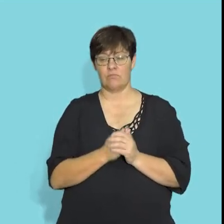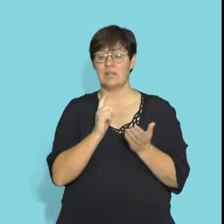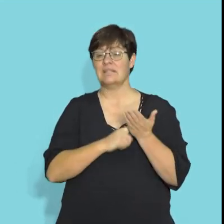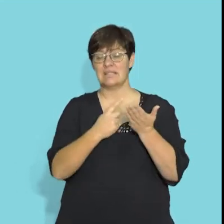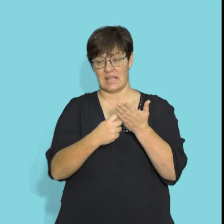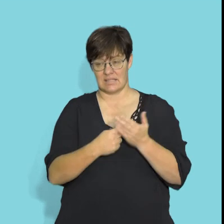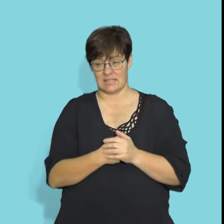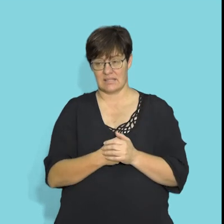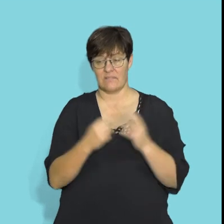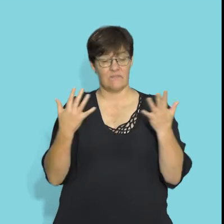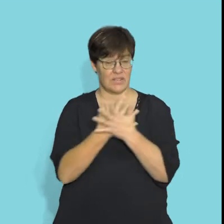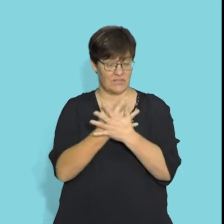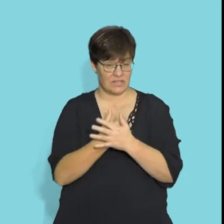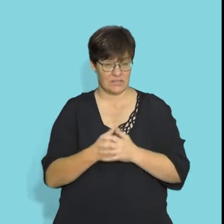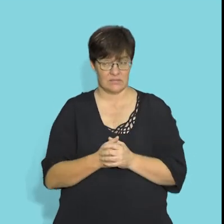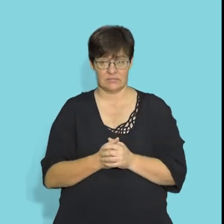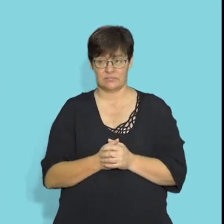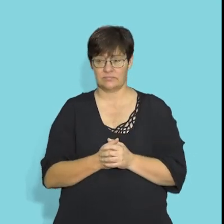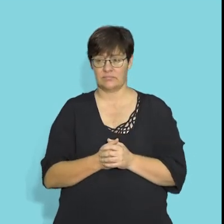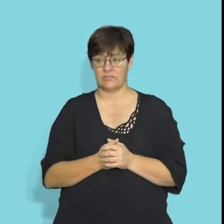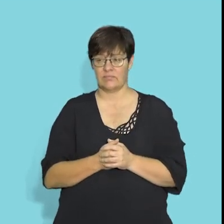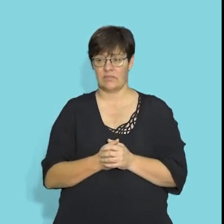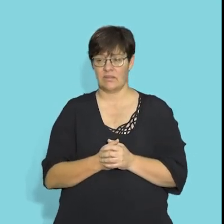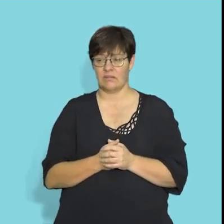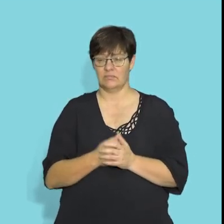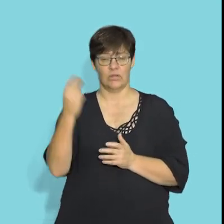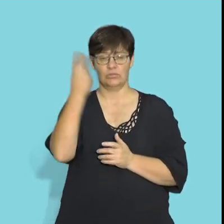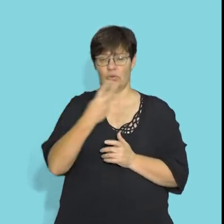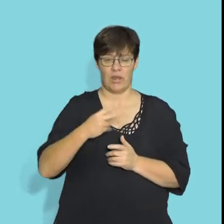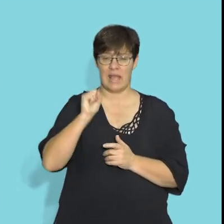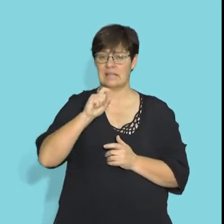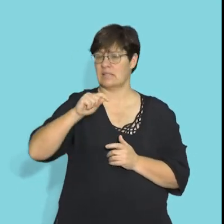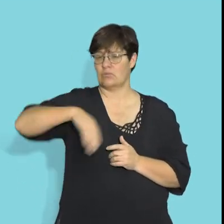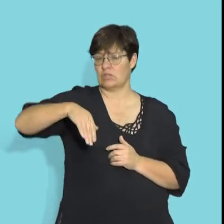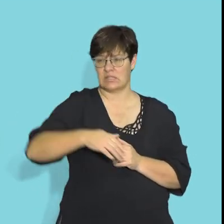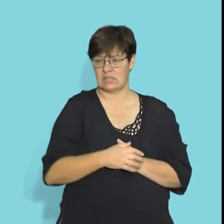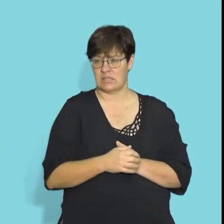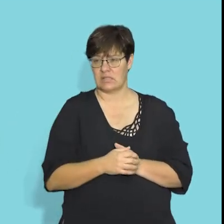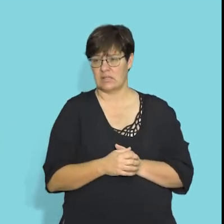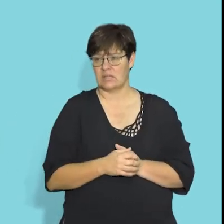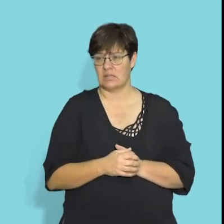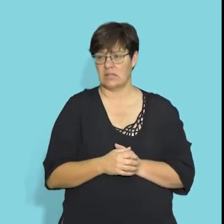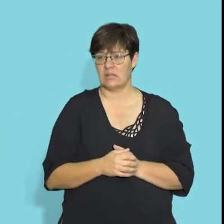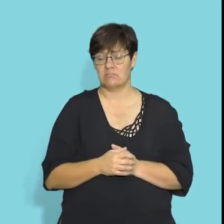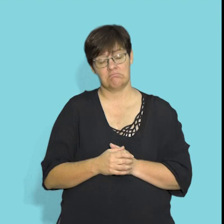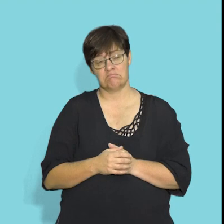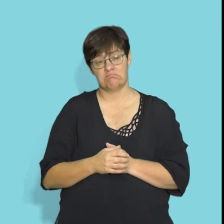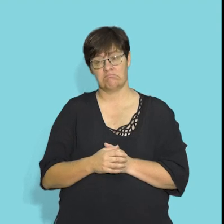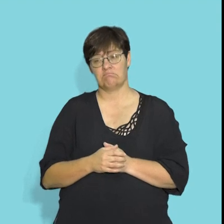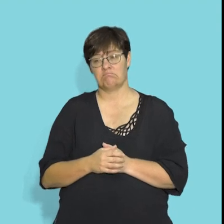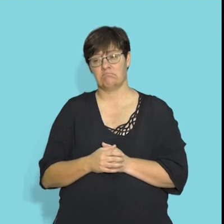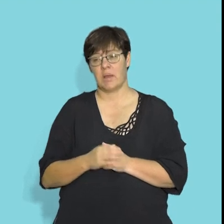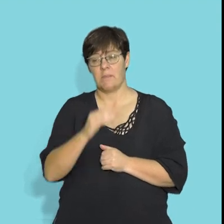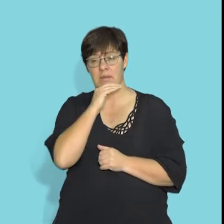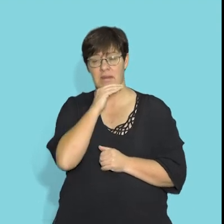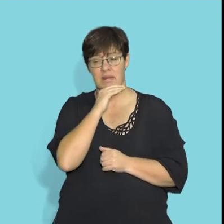going to discuss this very quickly, but they haven't even drawn in ST. So what is perpendicular?